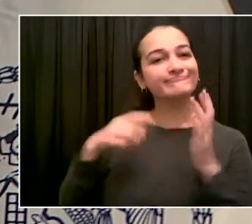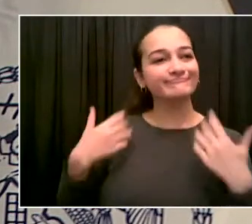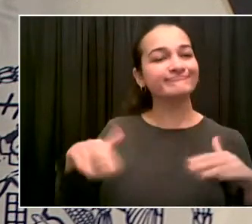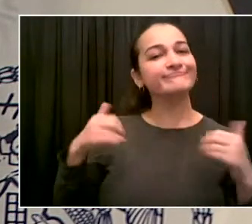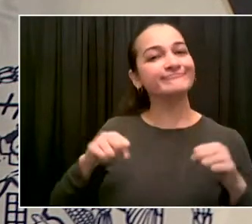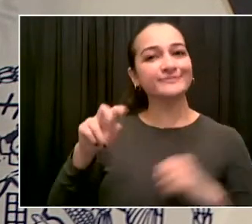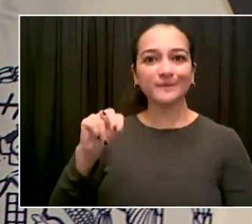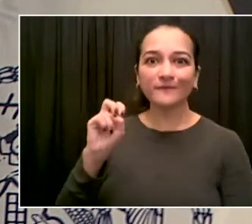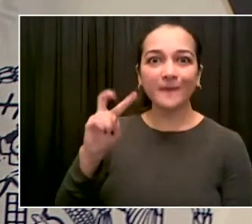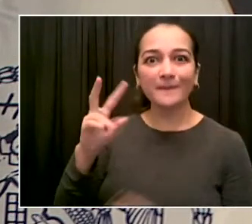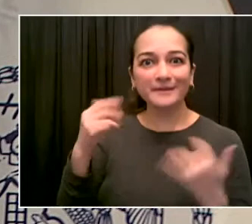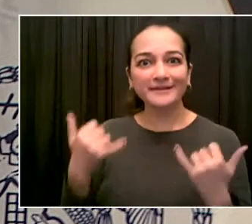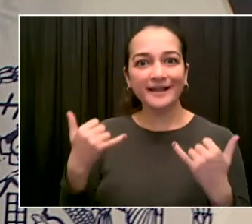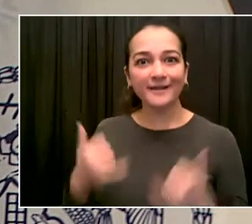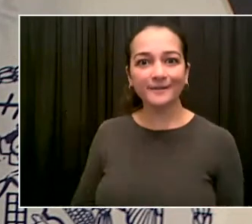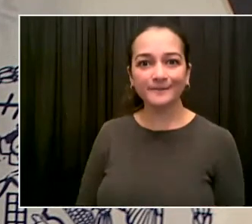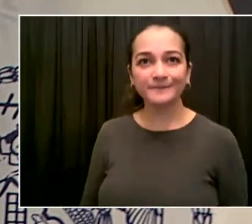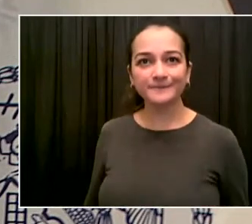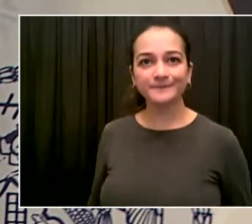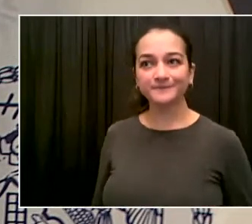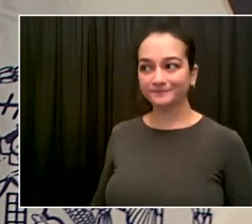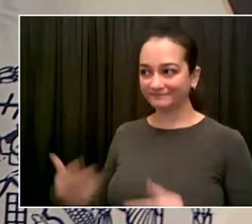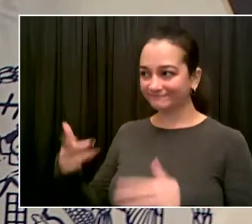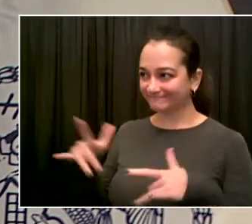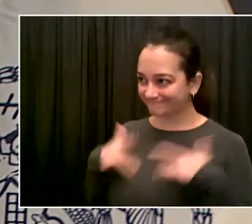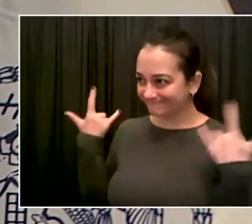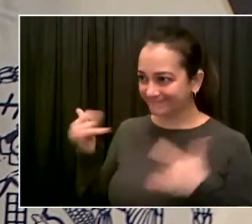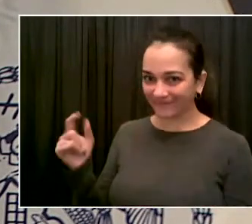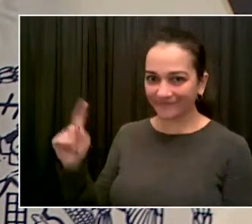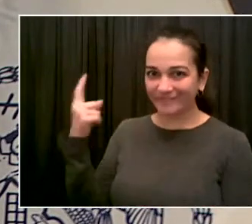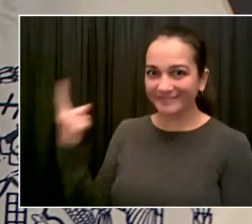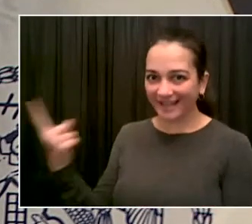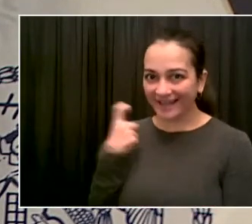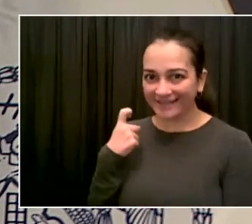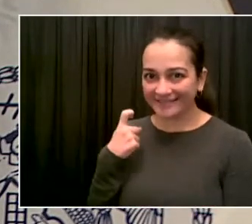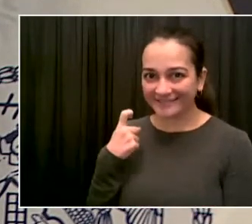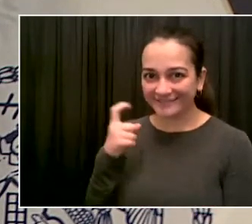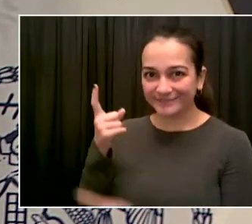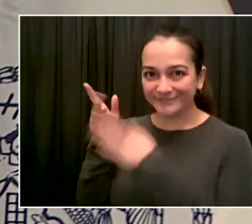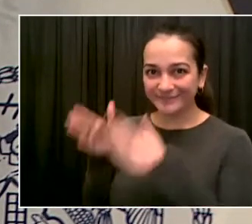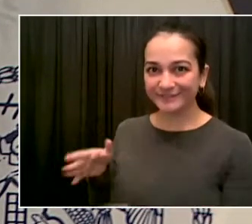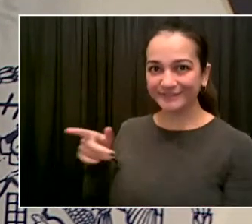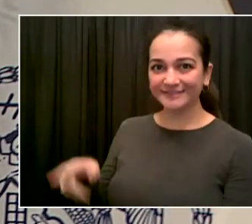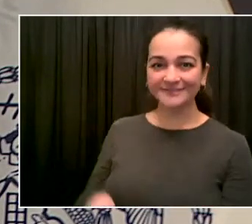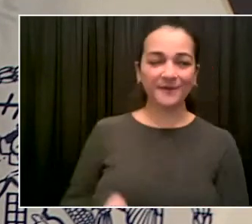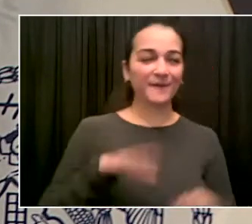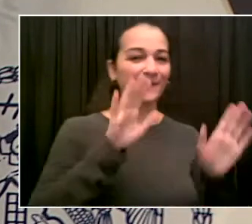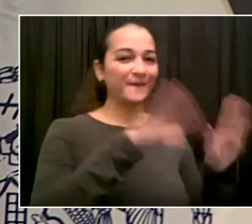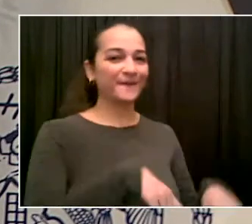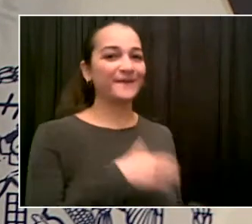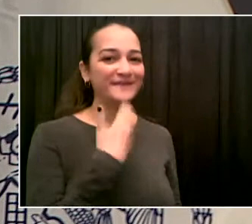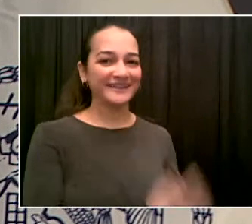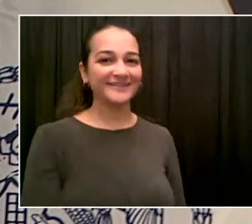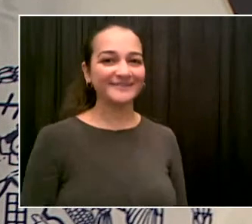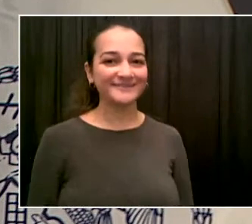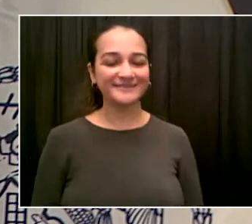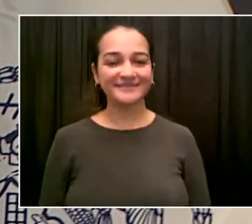spot. Okay, I'll take it. Thanks very much. The firefighters